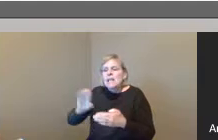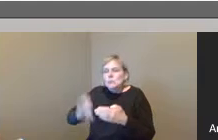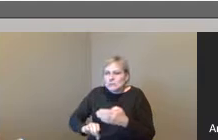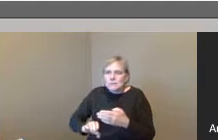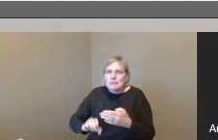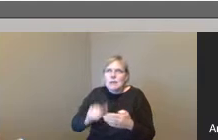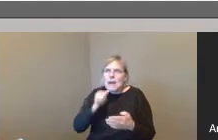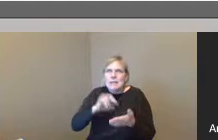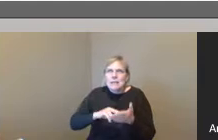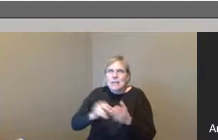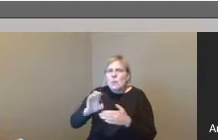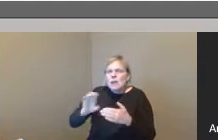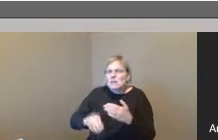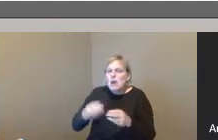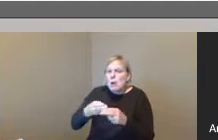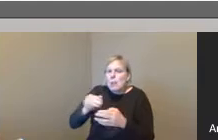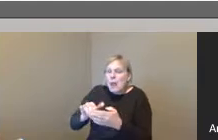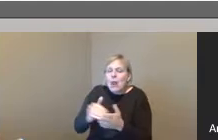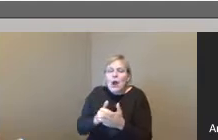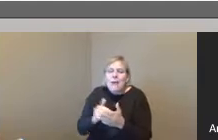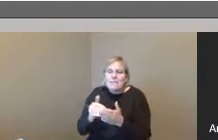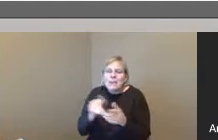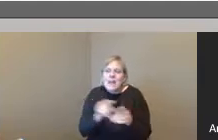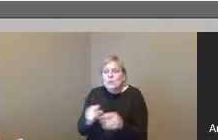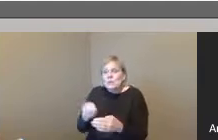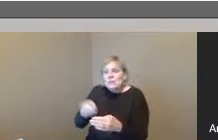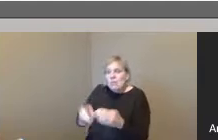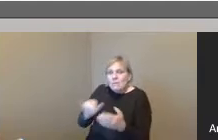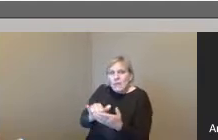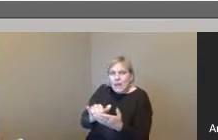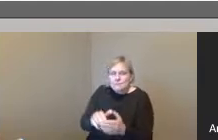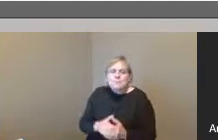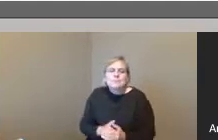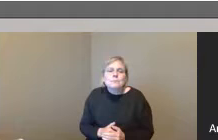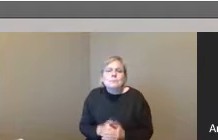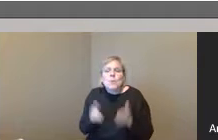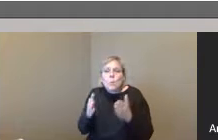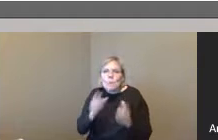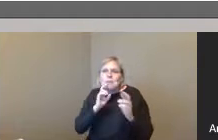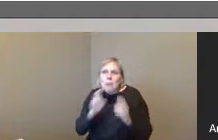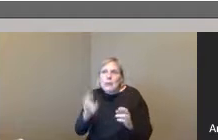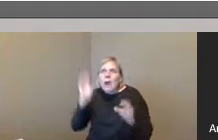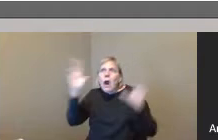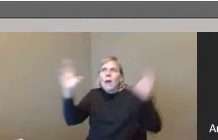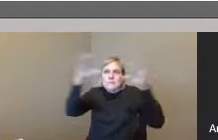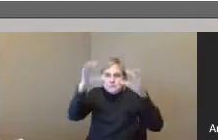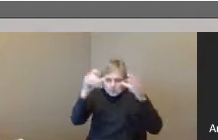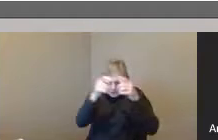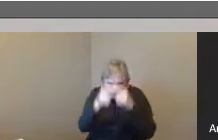them unintended consequences, oftentimes as a result of that way of responding